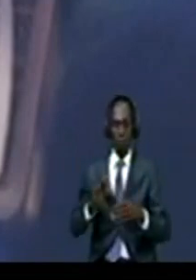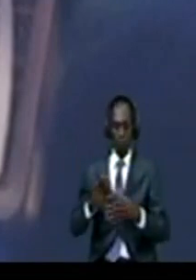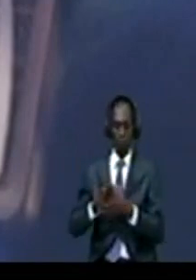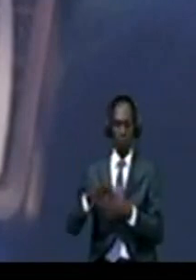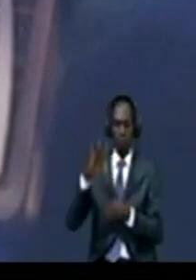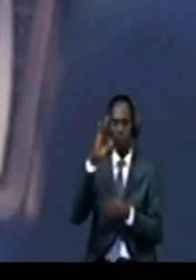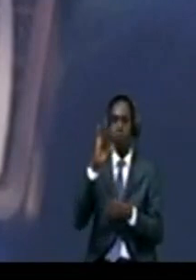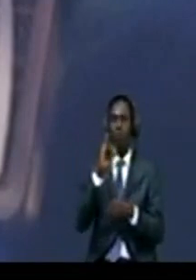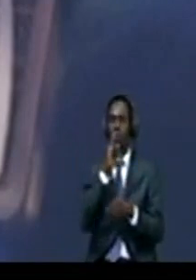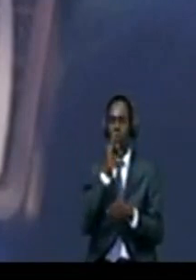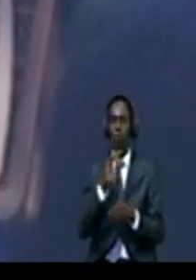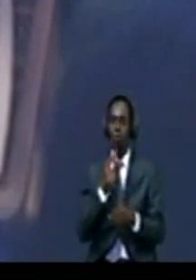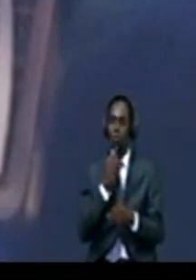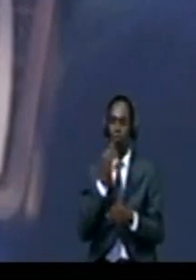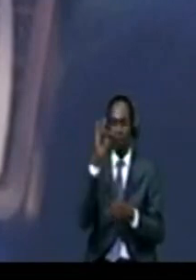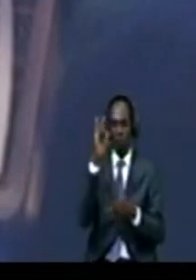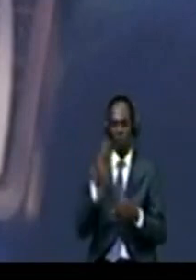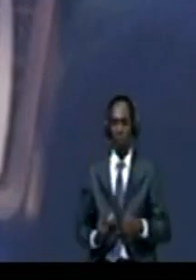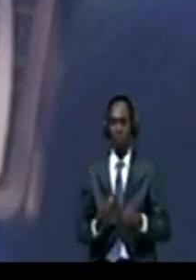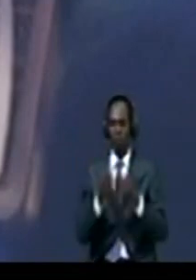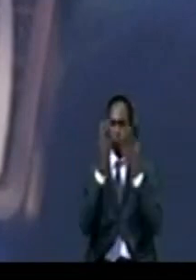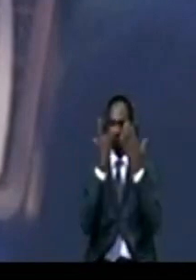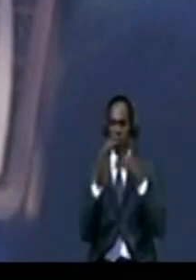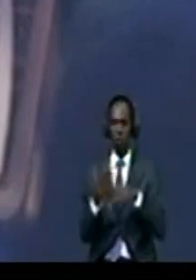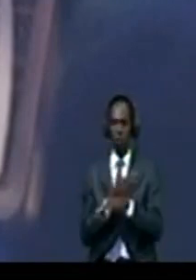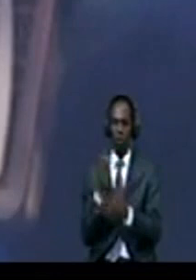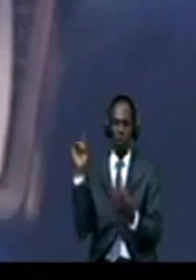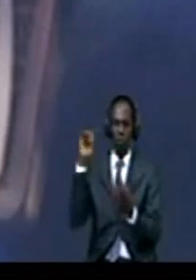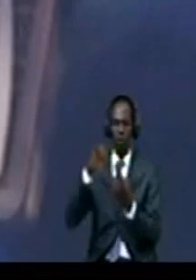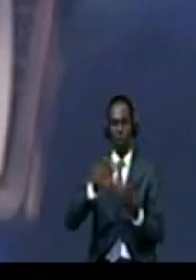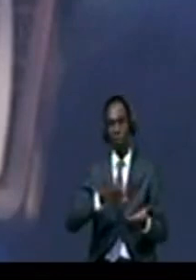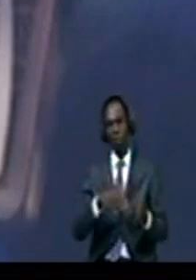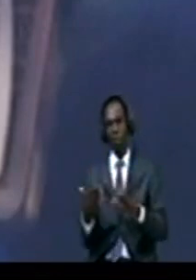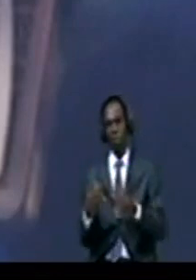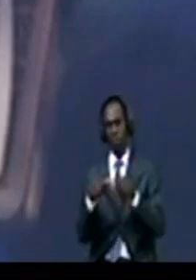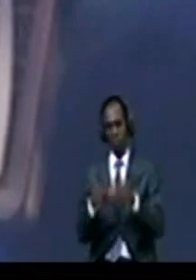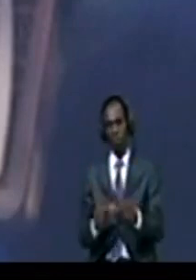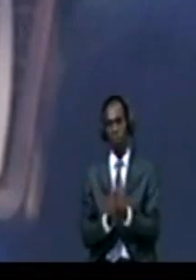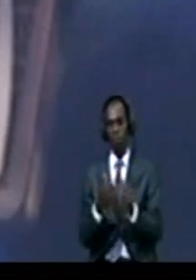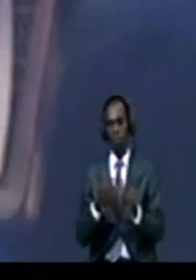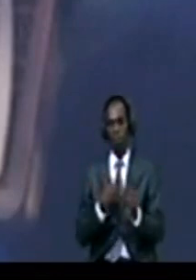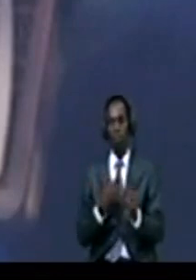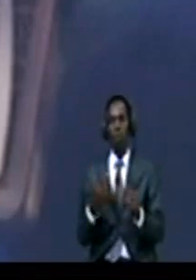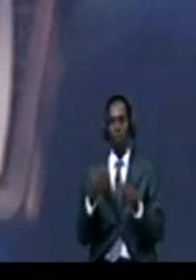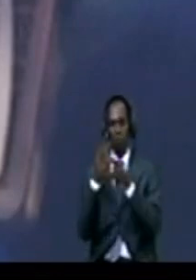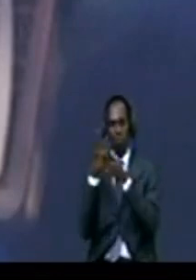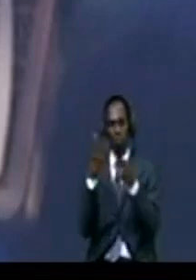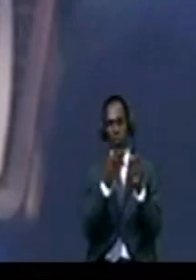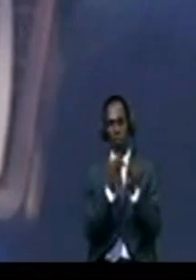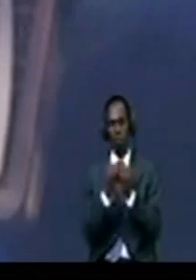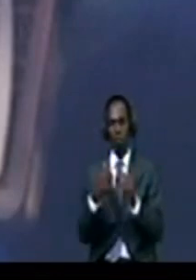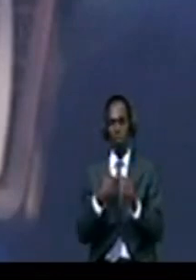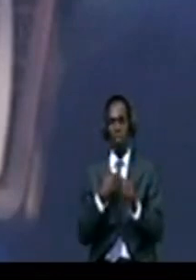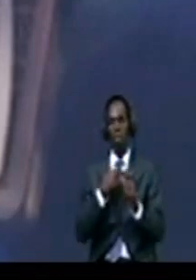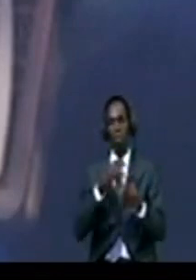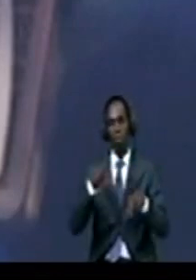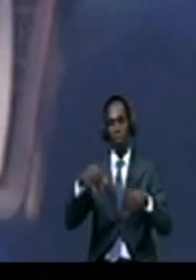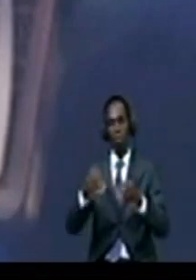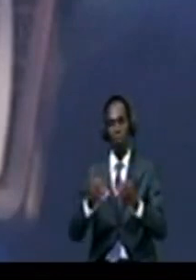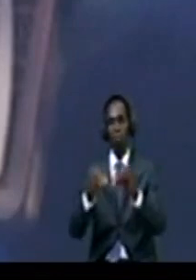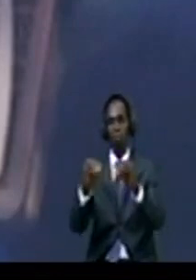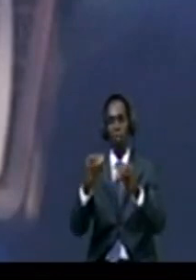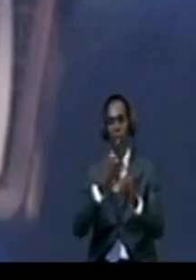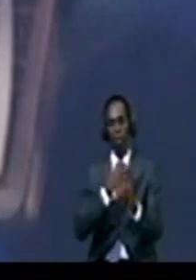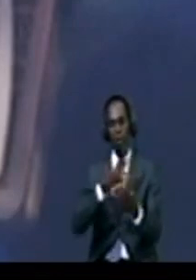even unto death. Tarry ye here, and watch with me. And he went a little further, and fell on his face, and prayed,